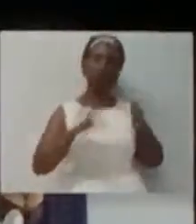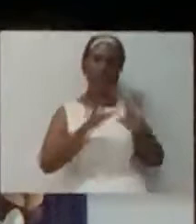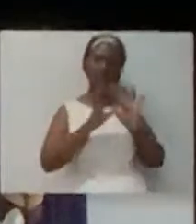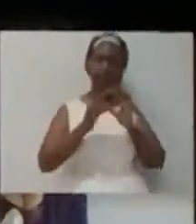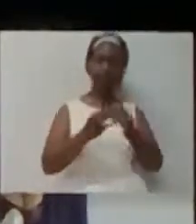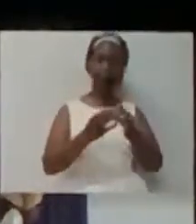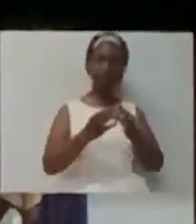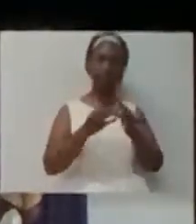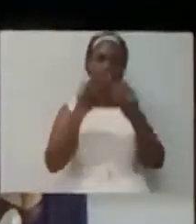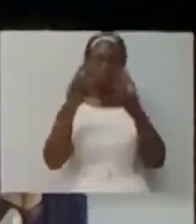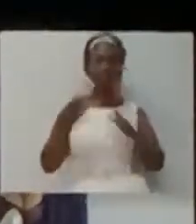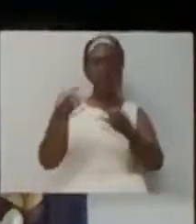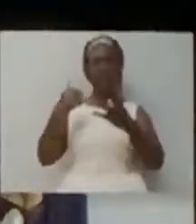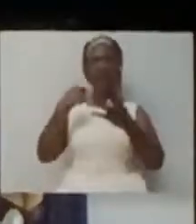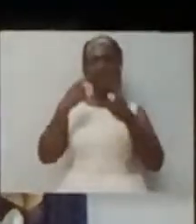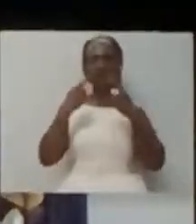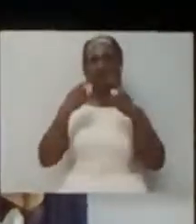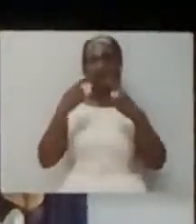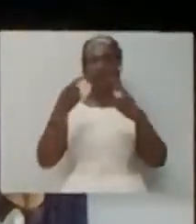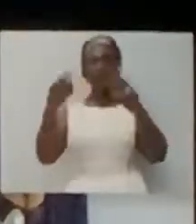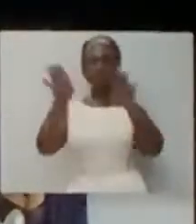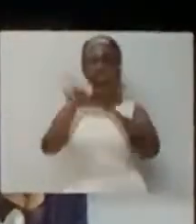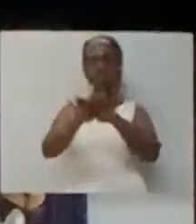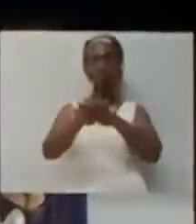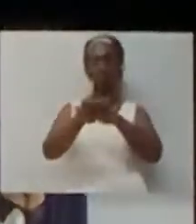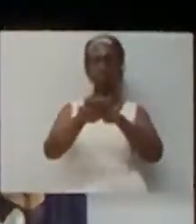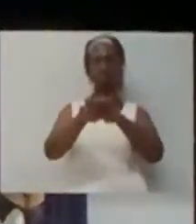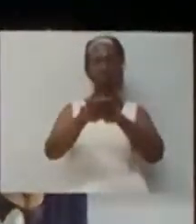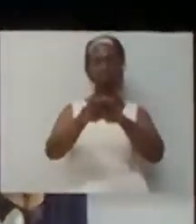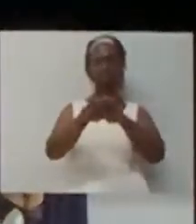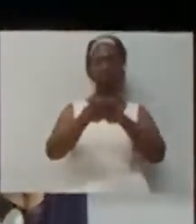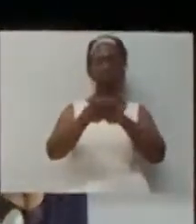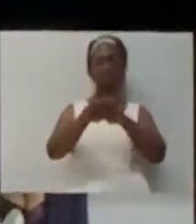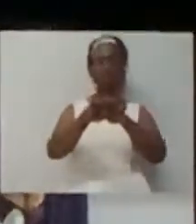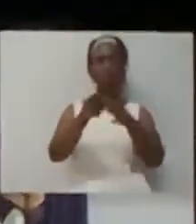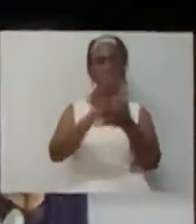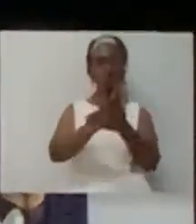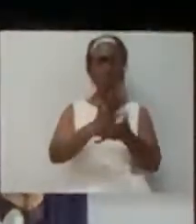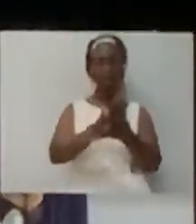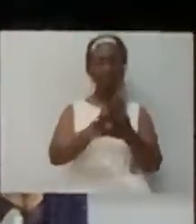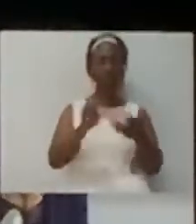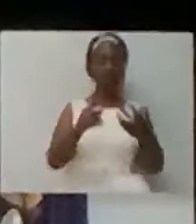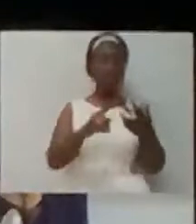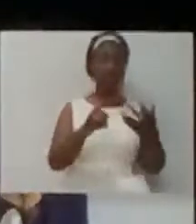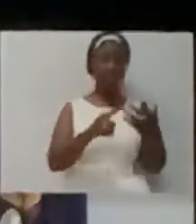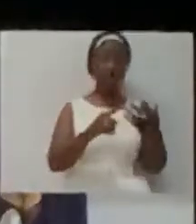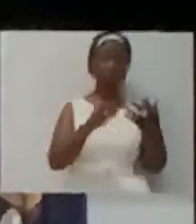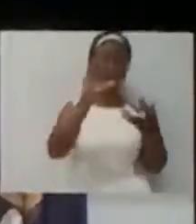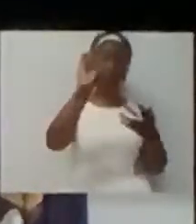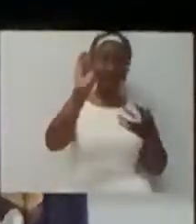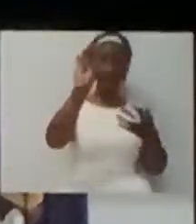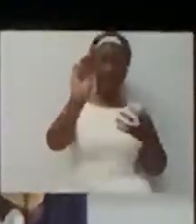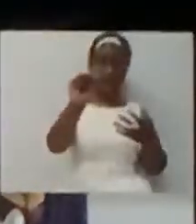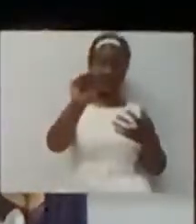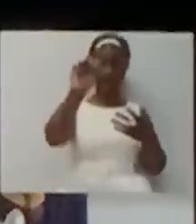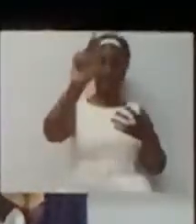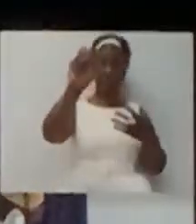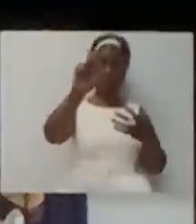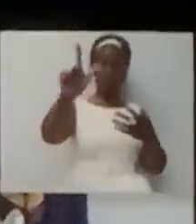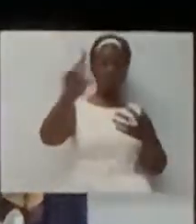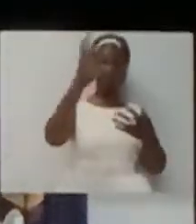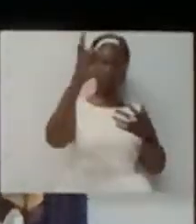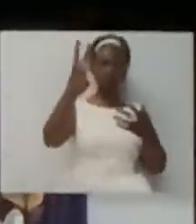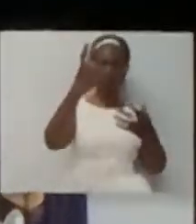and families that schools would be closed for an extended period of time. April 16th,